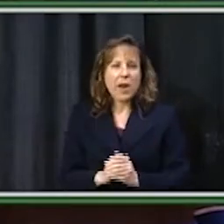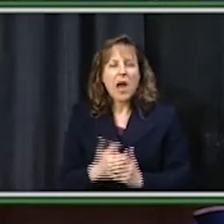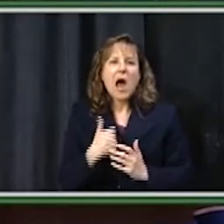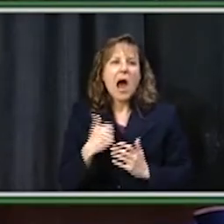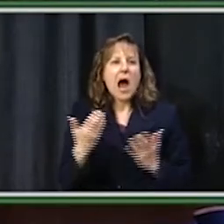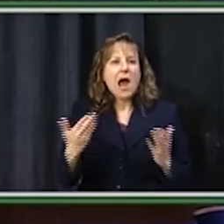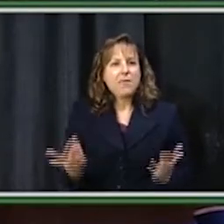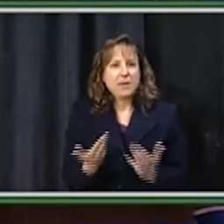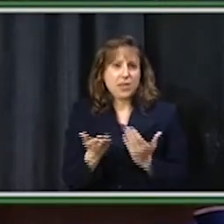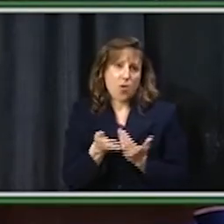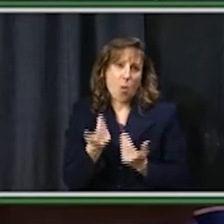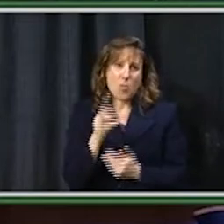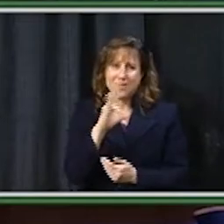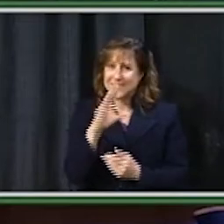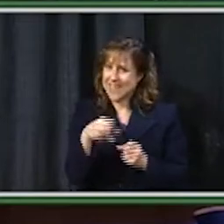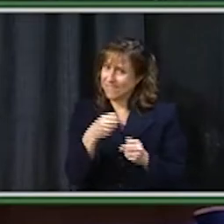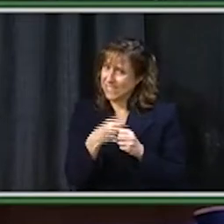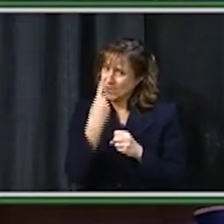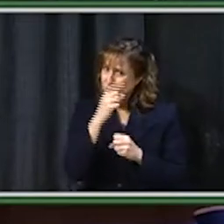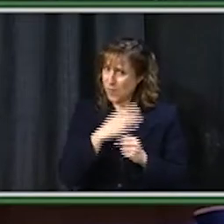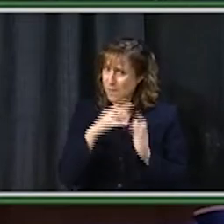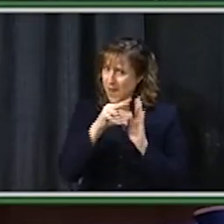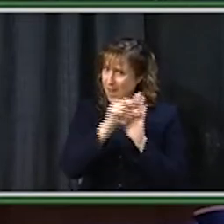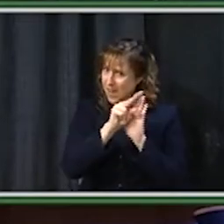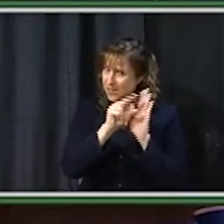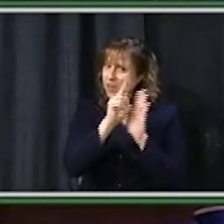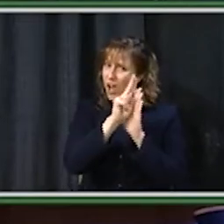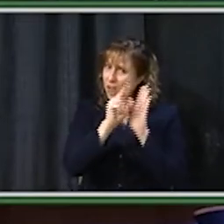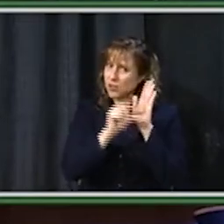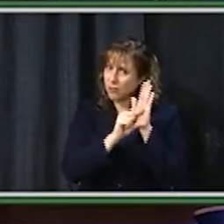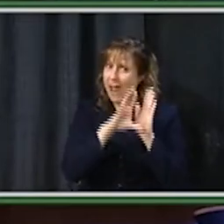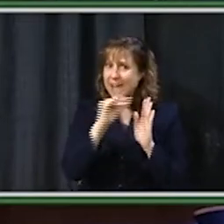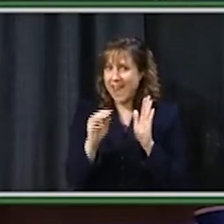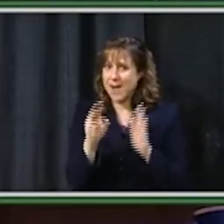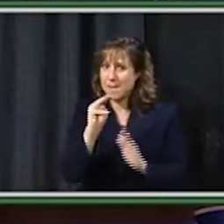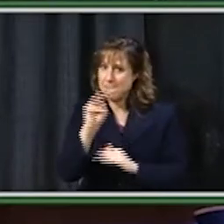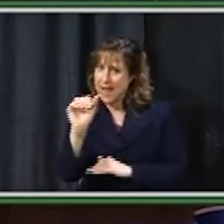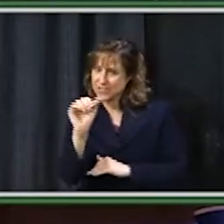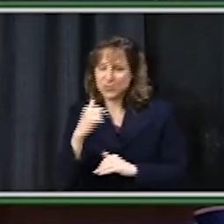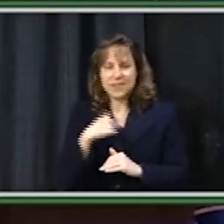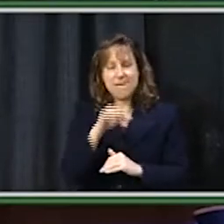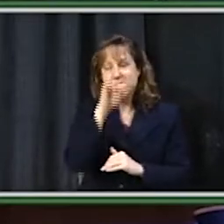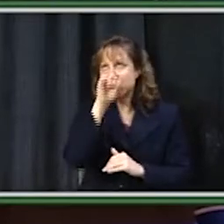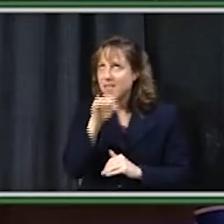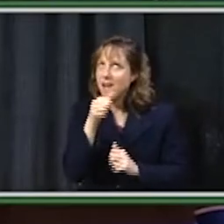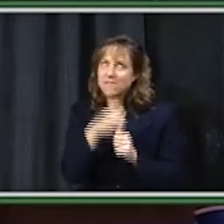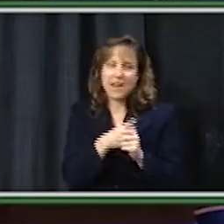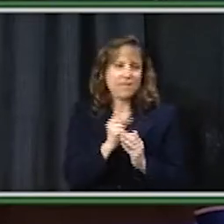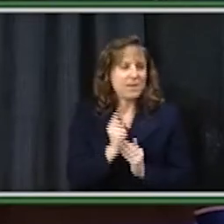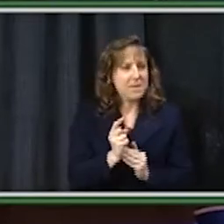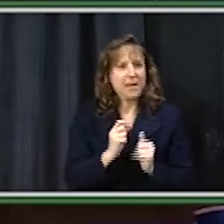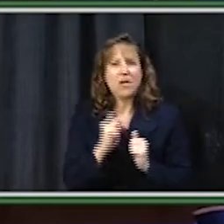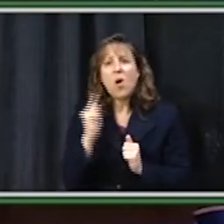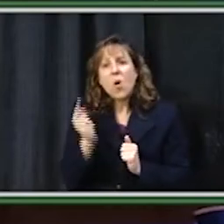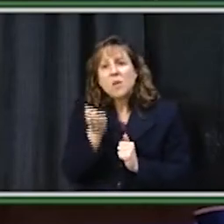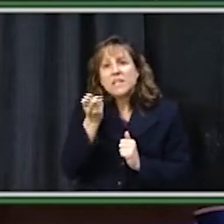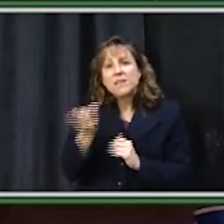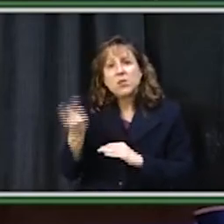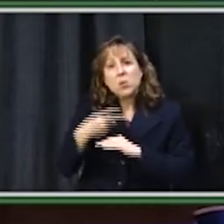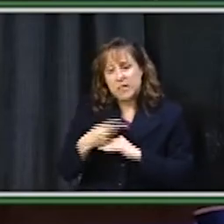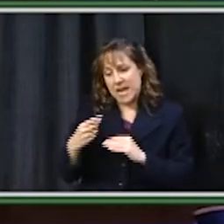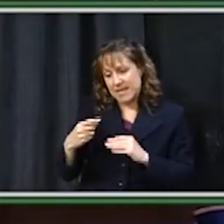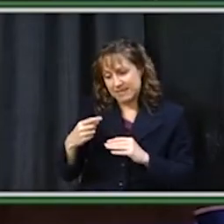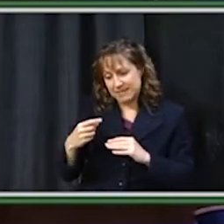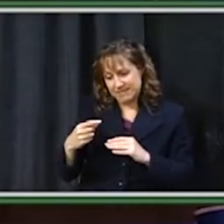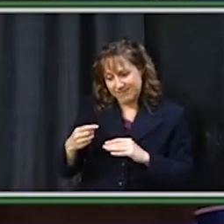for nearly 7 years for my undergrad and my master's, and I've loved every minute of it. It's only been a couple of days since I finished